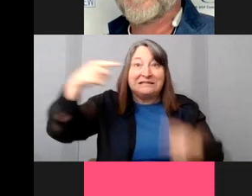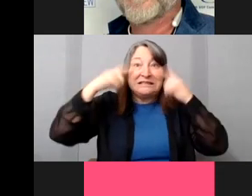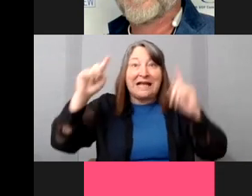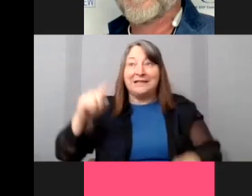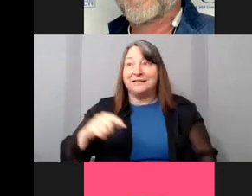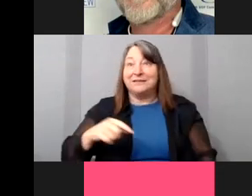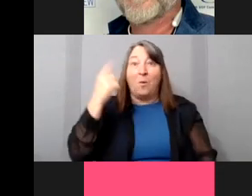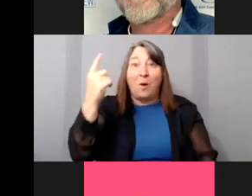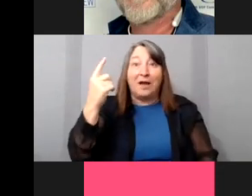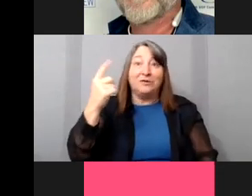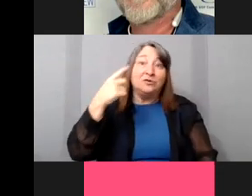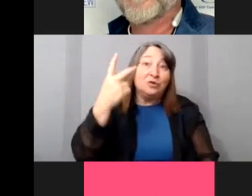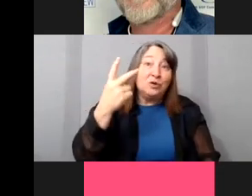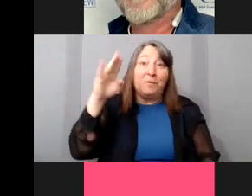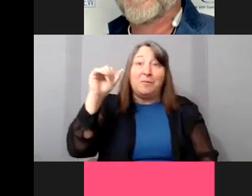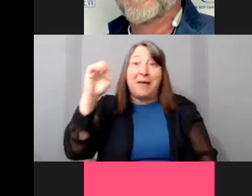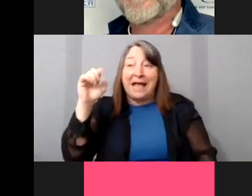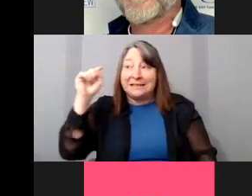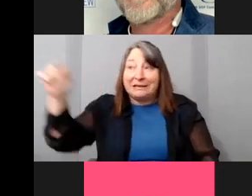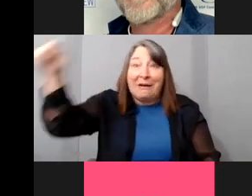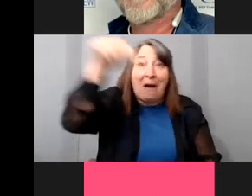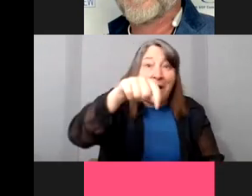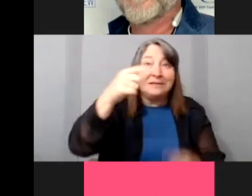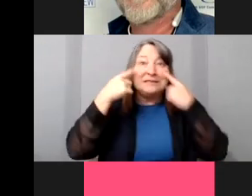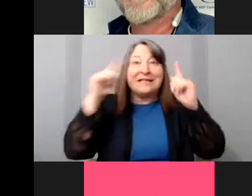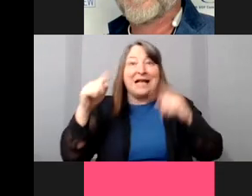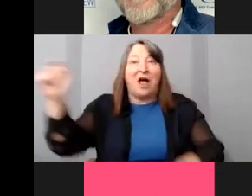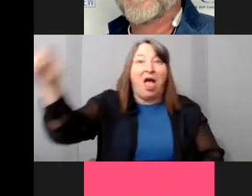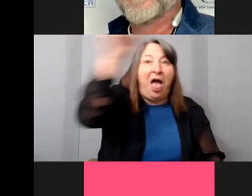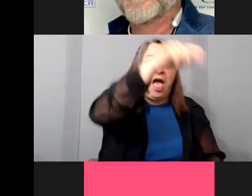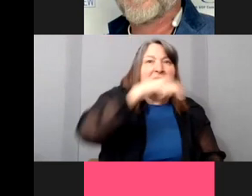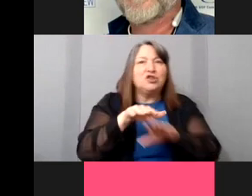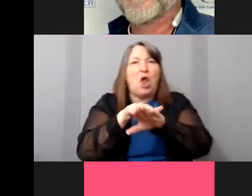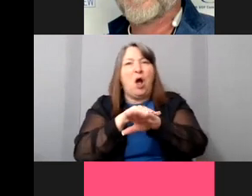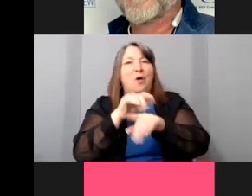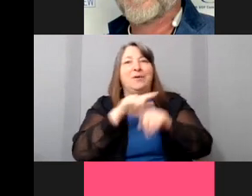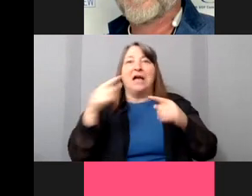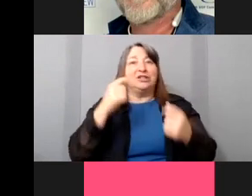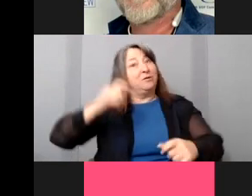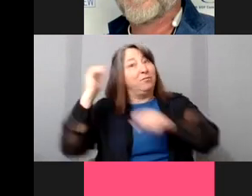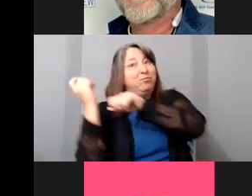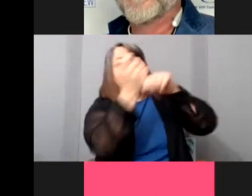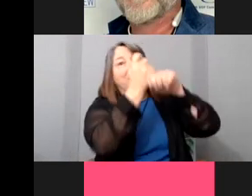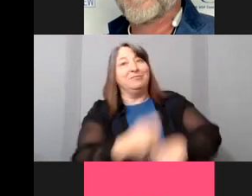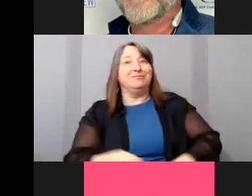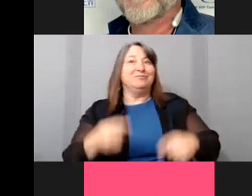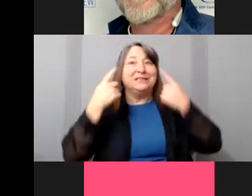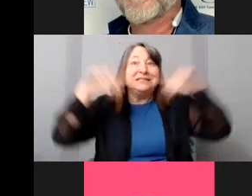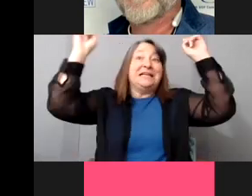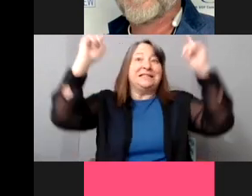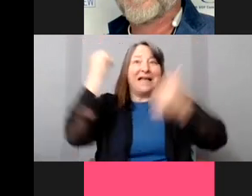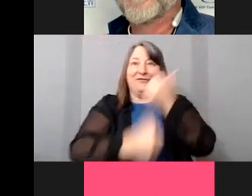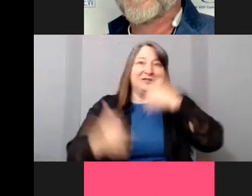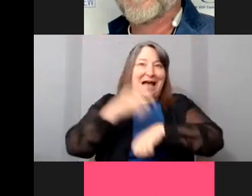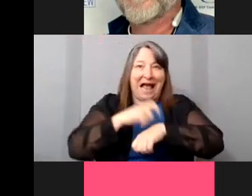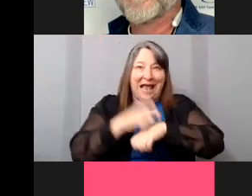run every time you're at bat. And then I think the big graphic up top here, kind of these smaller